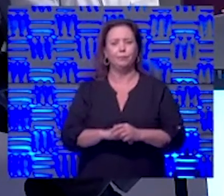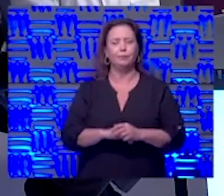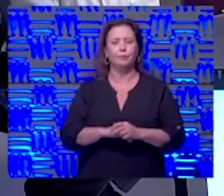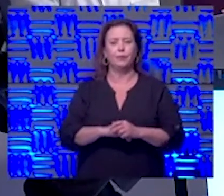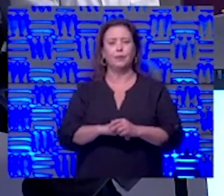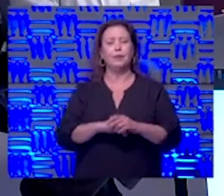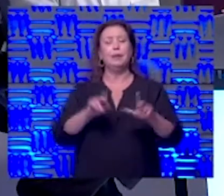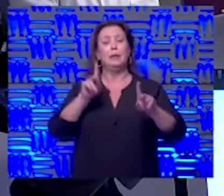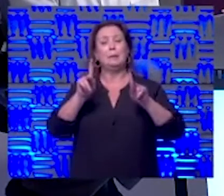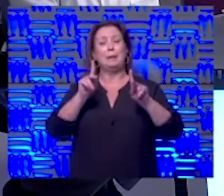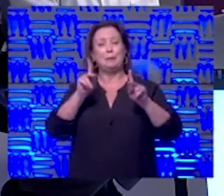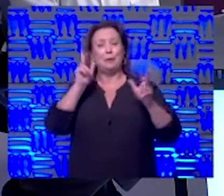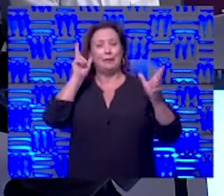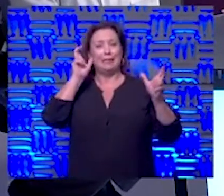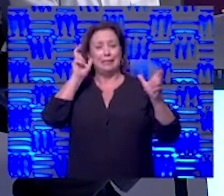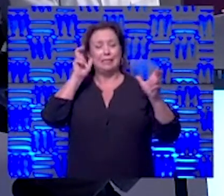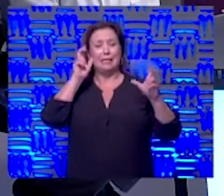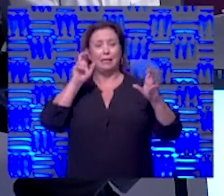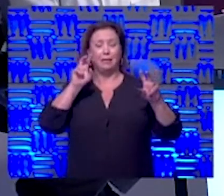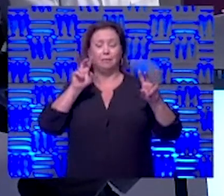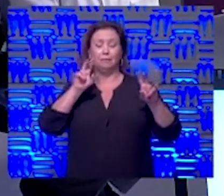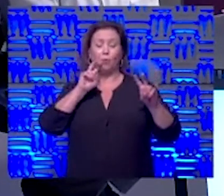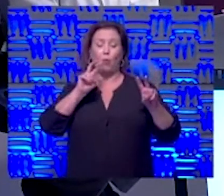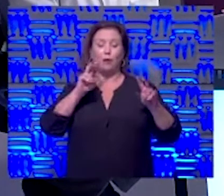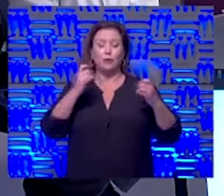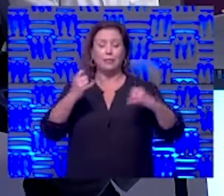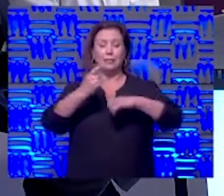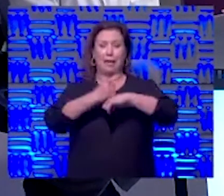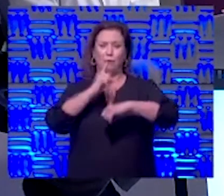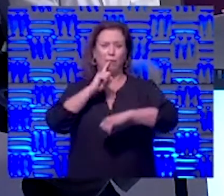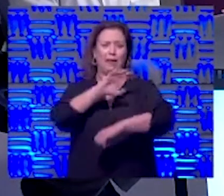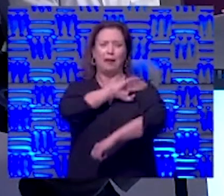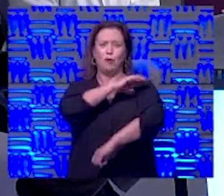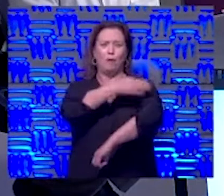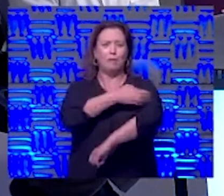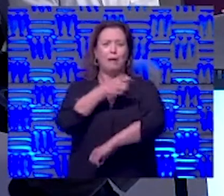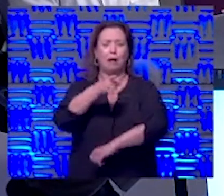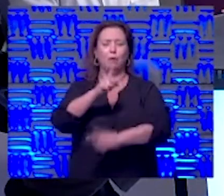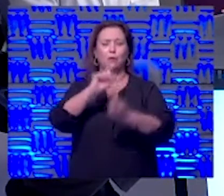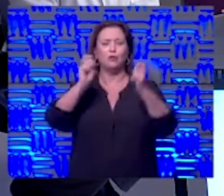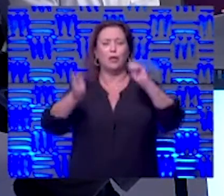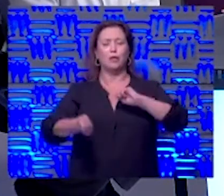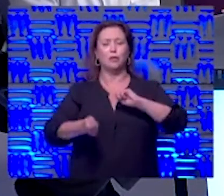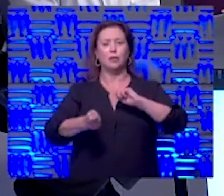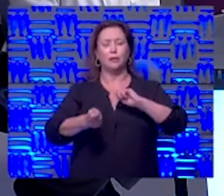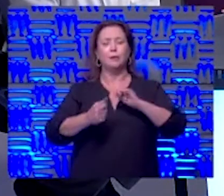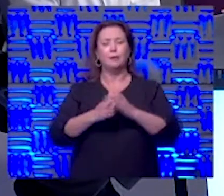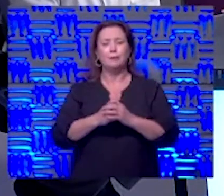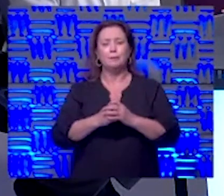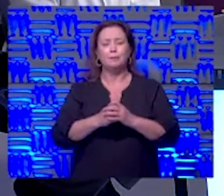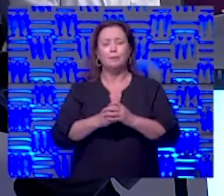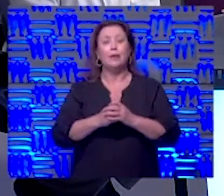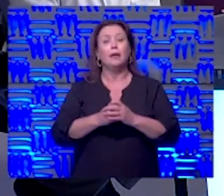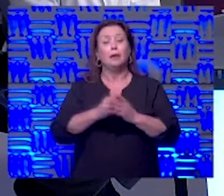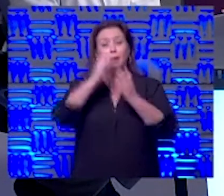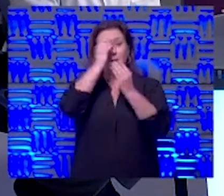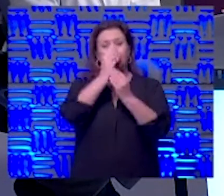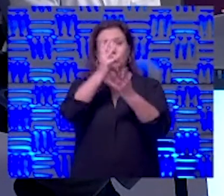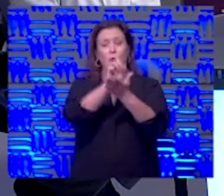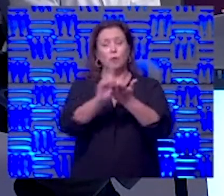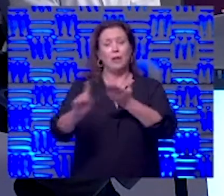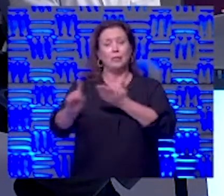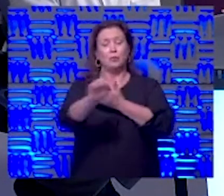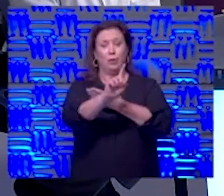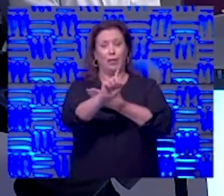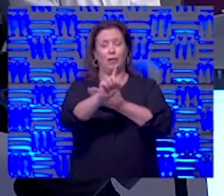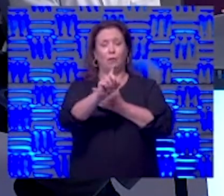People listening and watching really do have the power. Yep. They do, and we appreciate you. Let me tell you what's coming up next week. We want to give you a